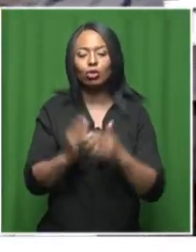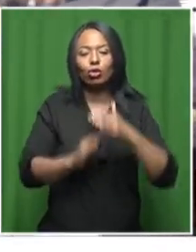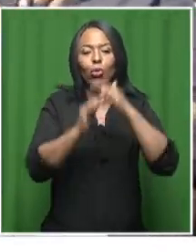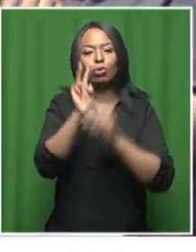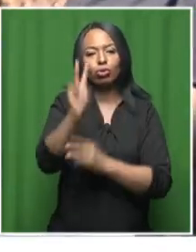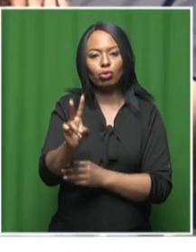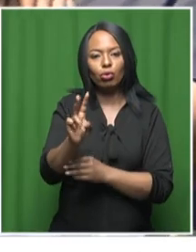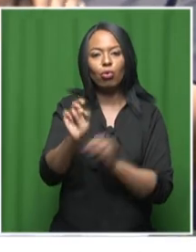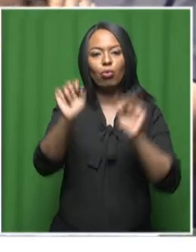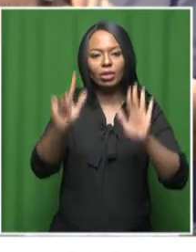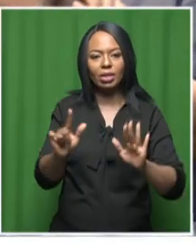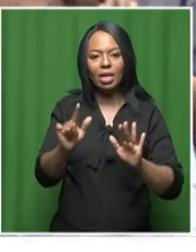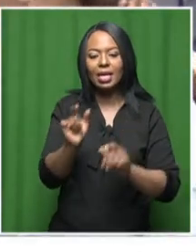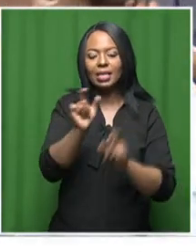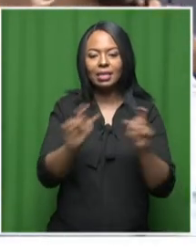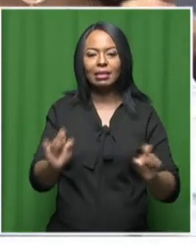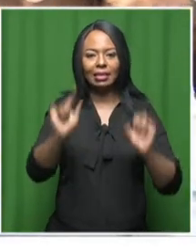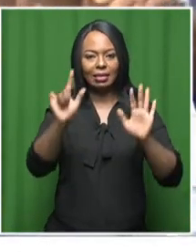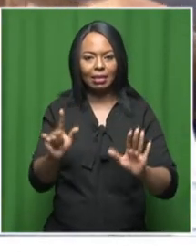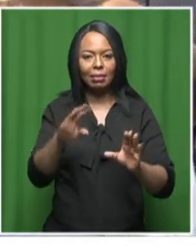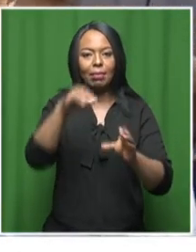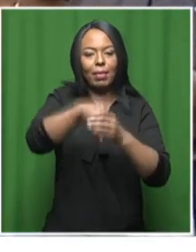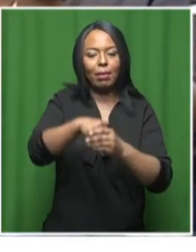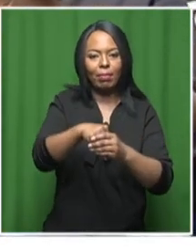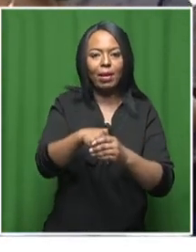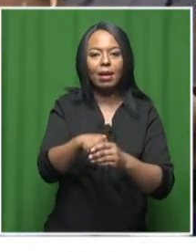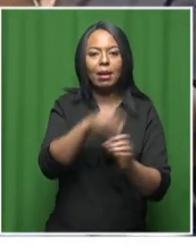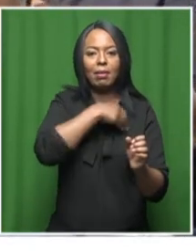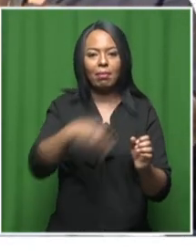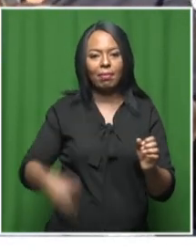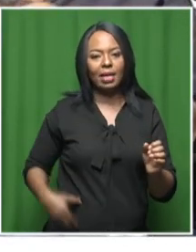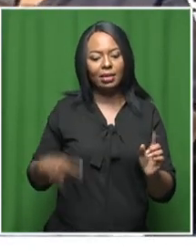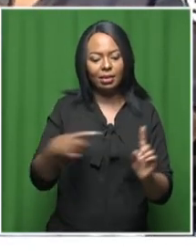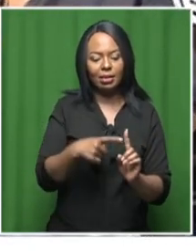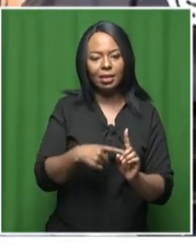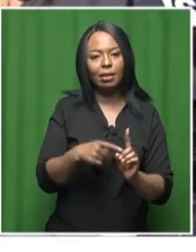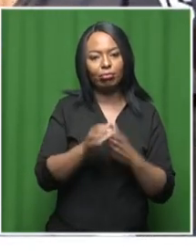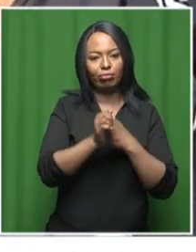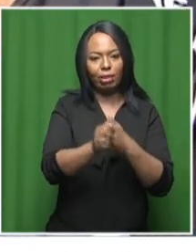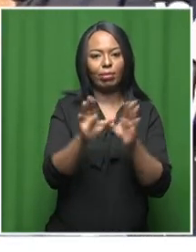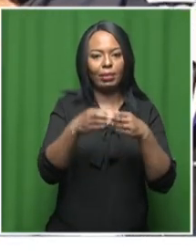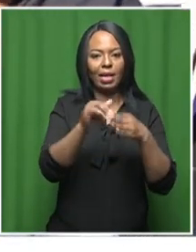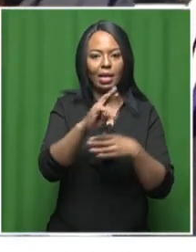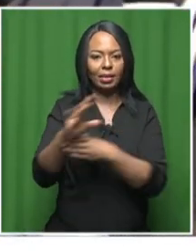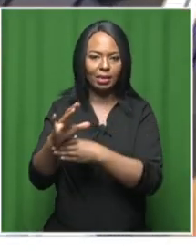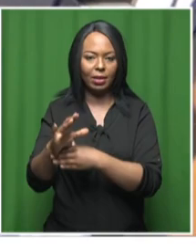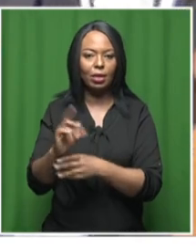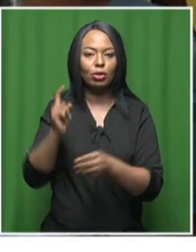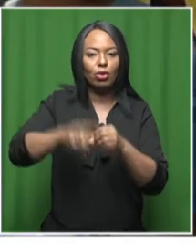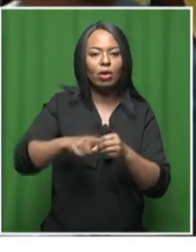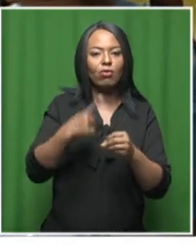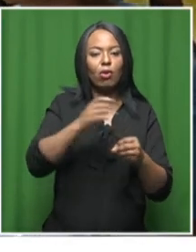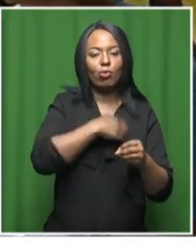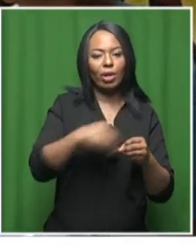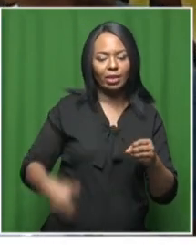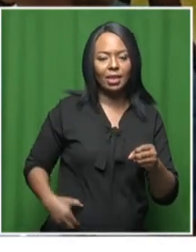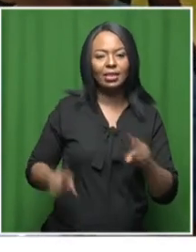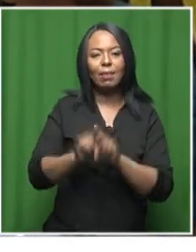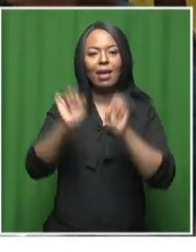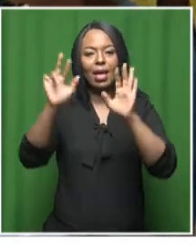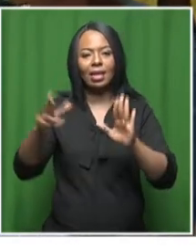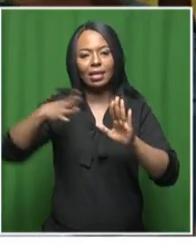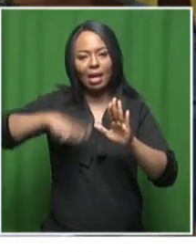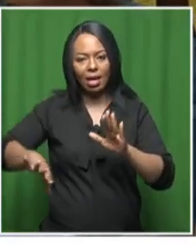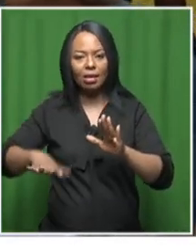with 7 candidates, including the incumbent party president Ramaphosa, jointly for the presidency, and at least 8